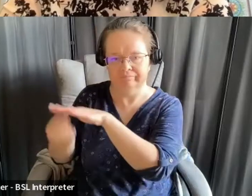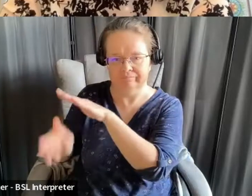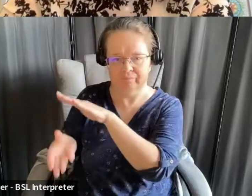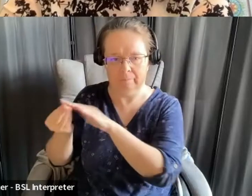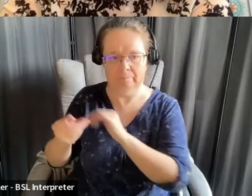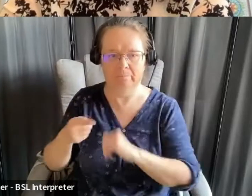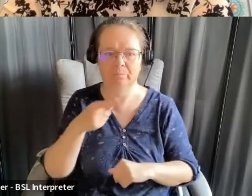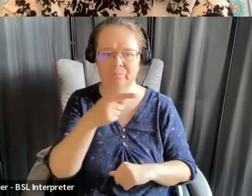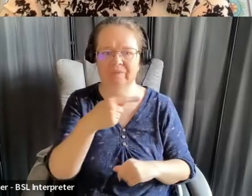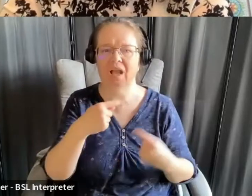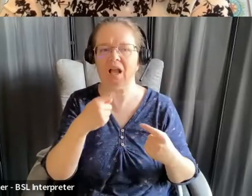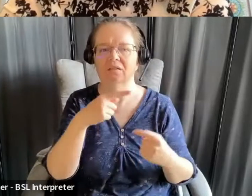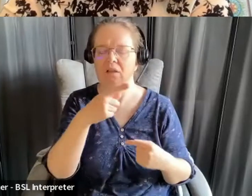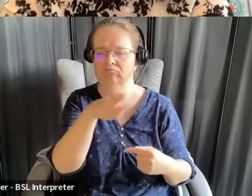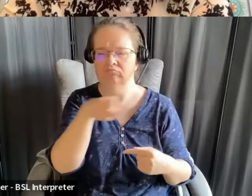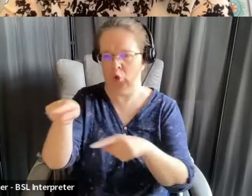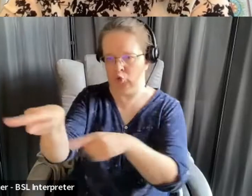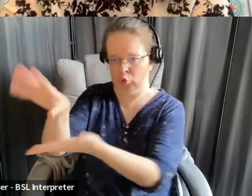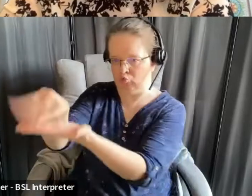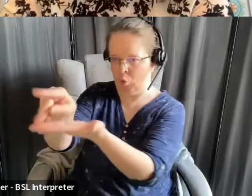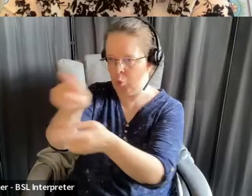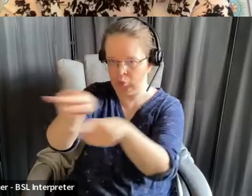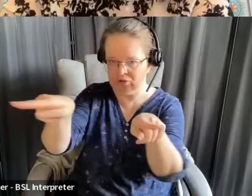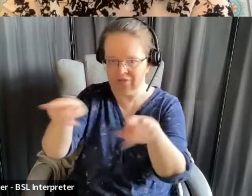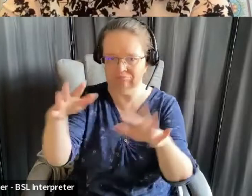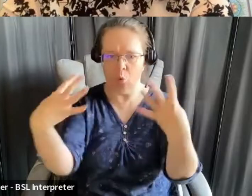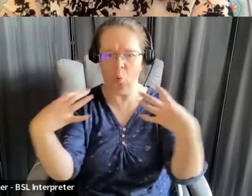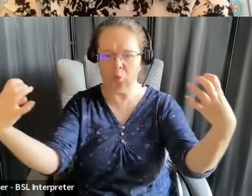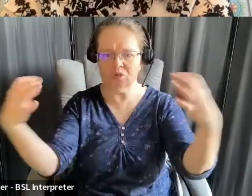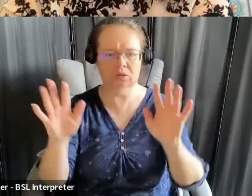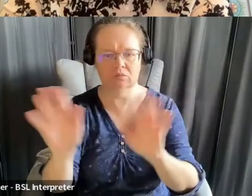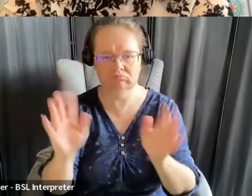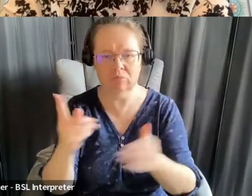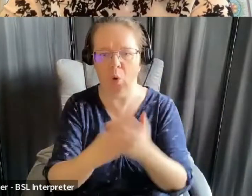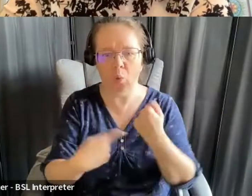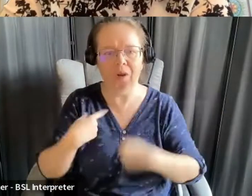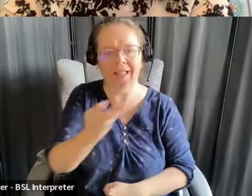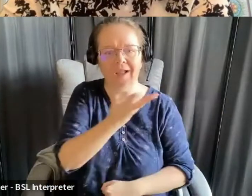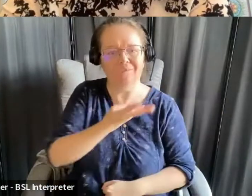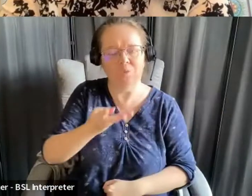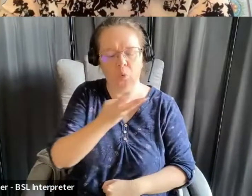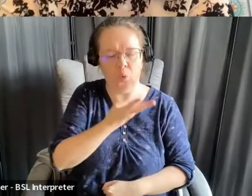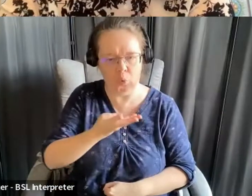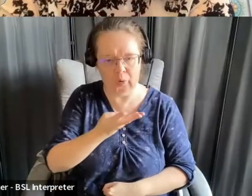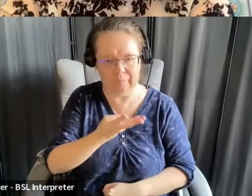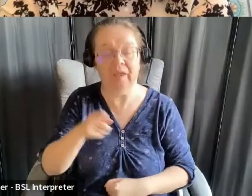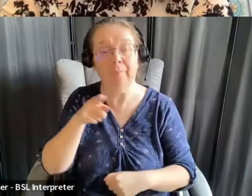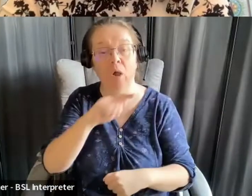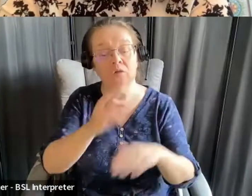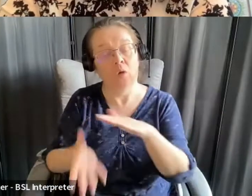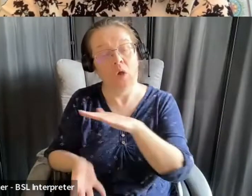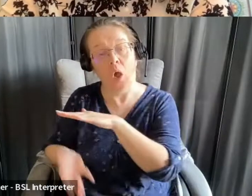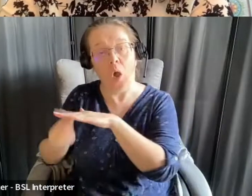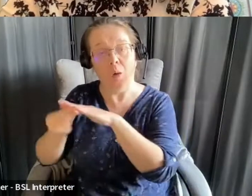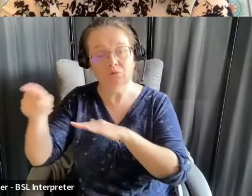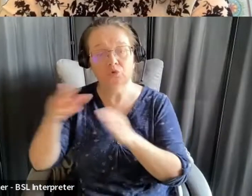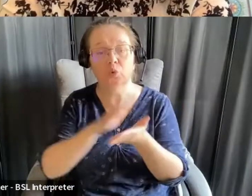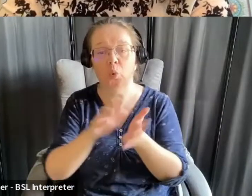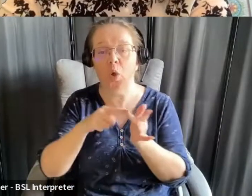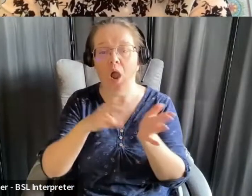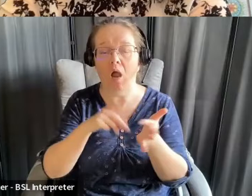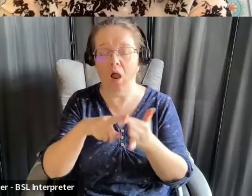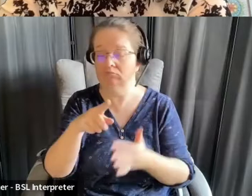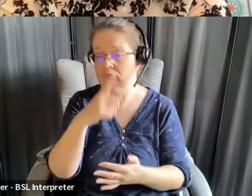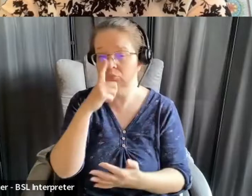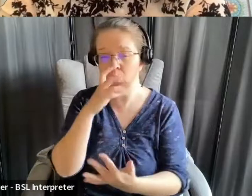Will, Carley, and Carl and Heather today. So this will go on to the Hive, and you can